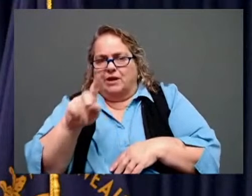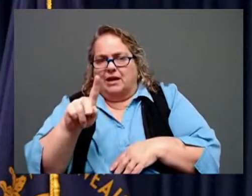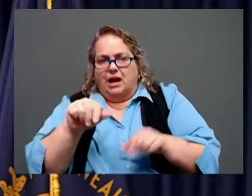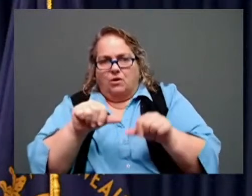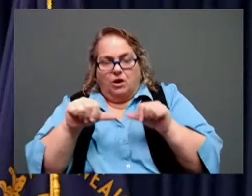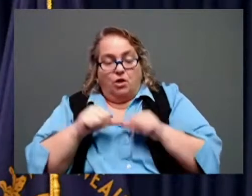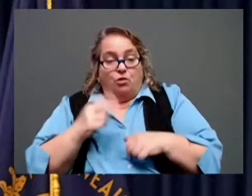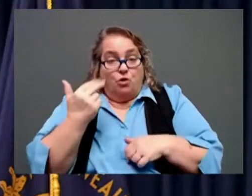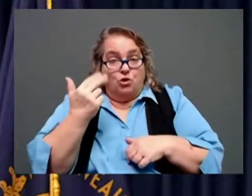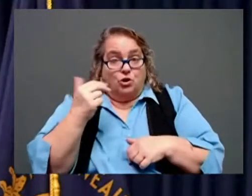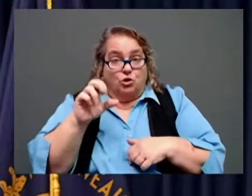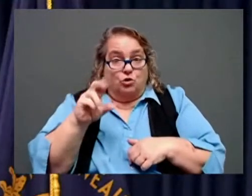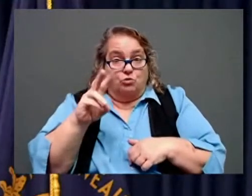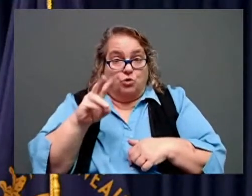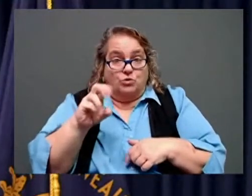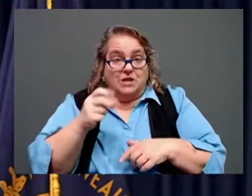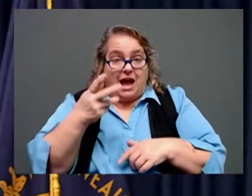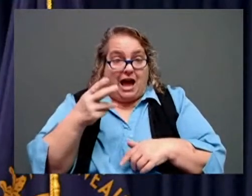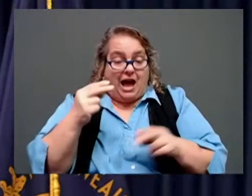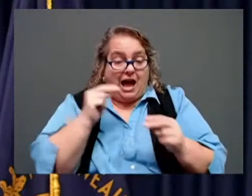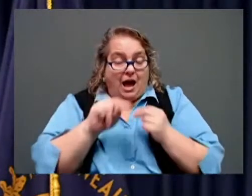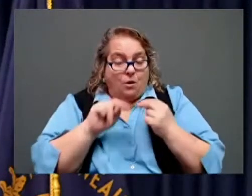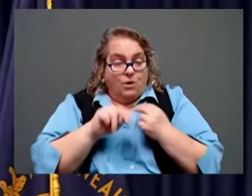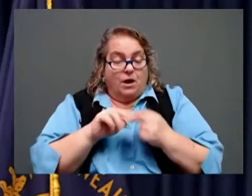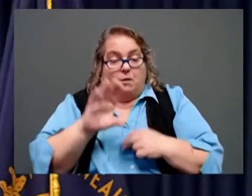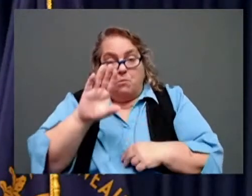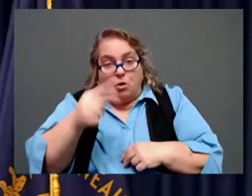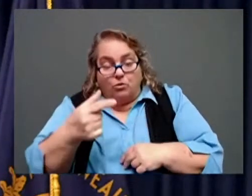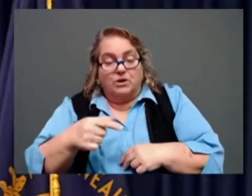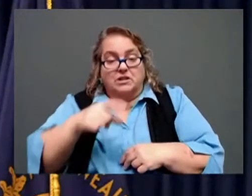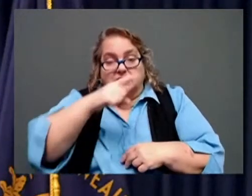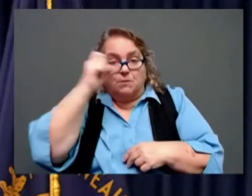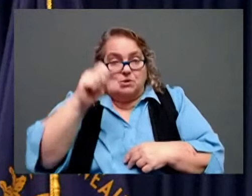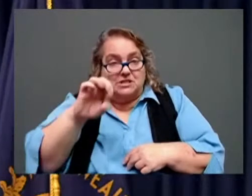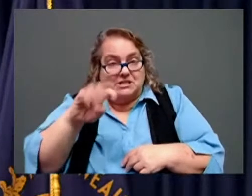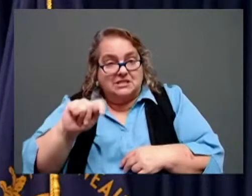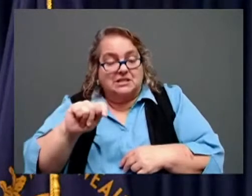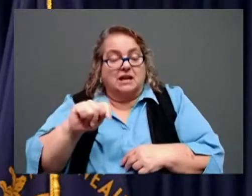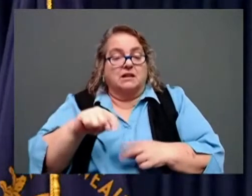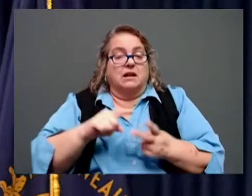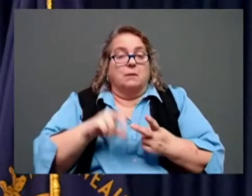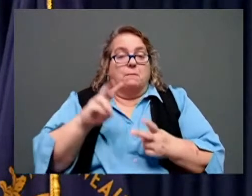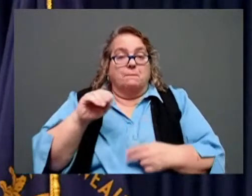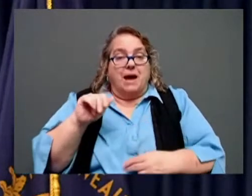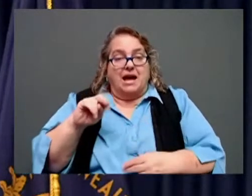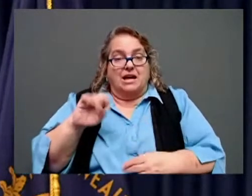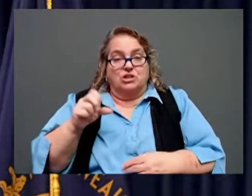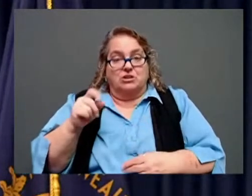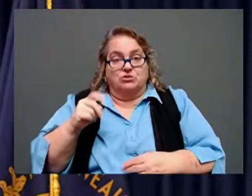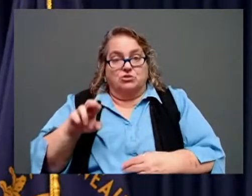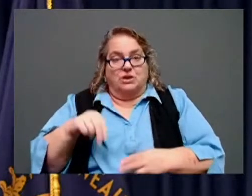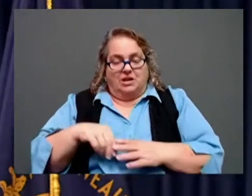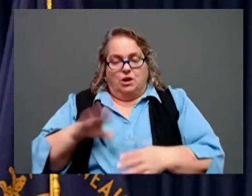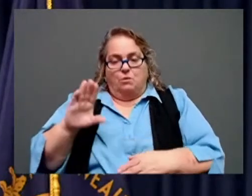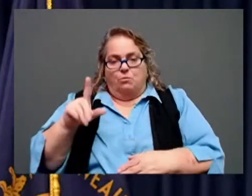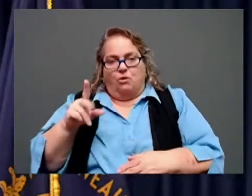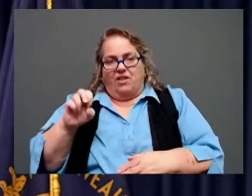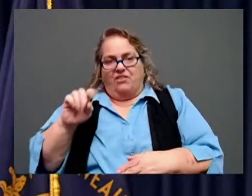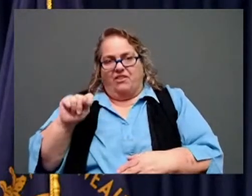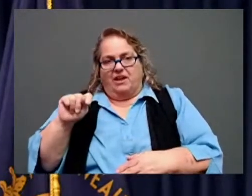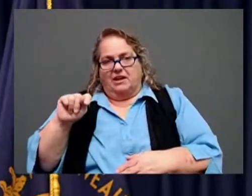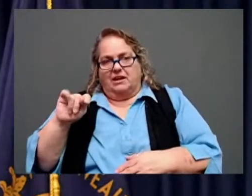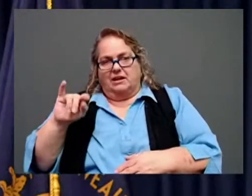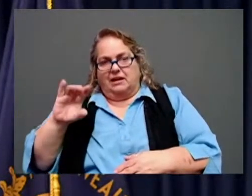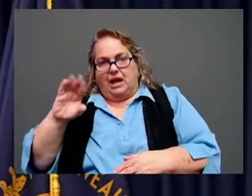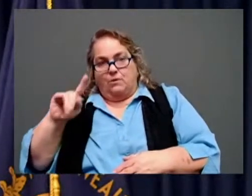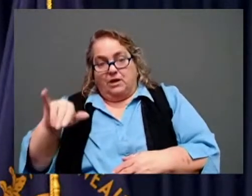highway districts at Bowling Green, Somerset, Flemingsburg, Manchester are in Breathitt County to assist in clearing the roads. This is